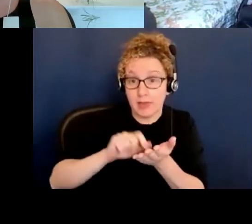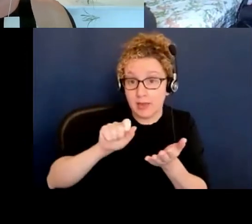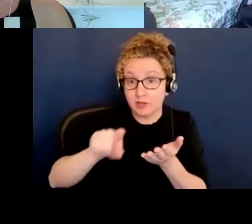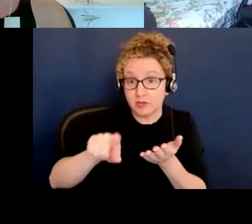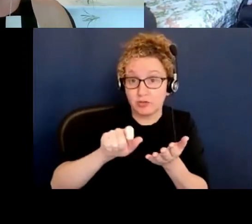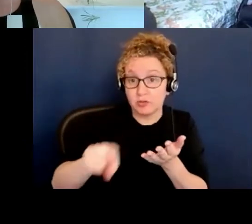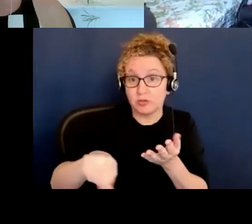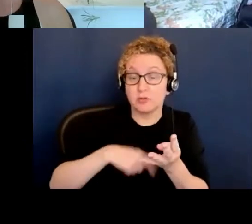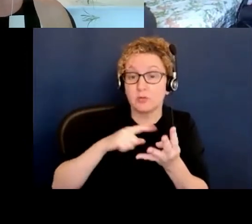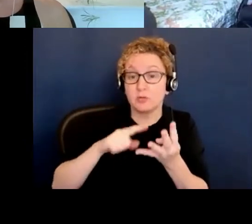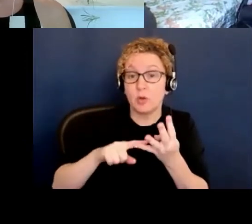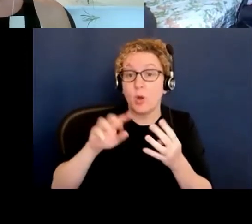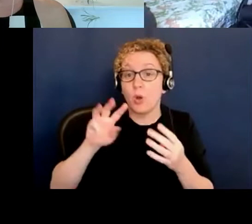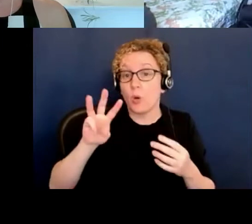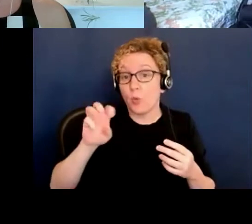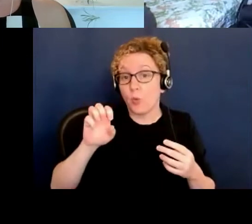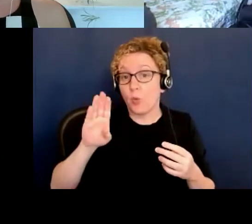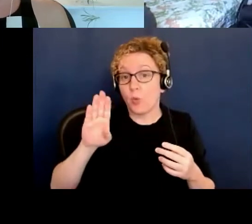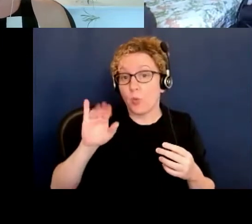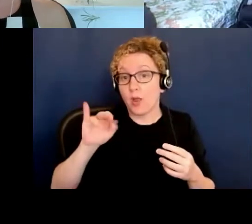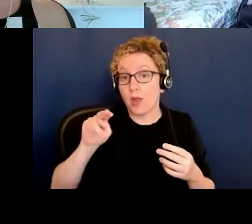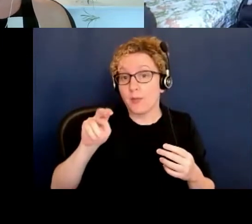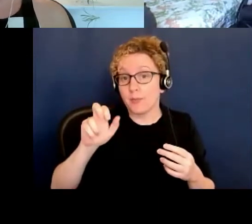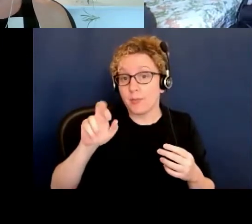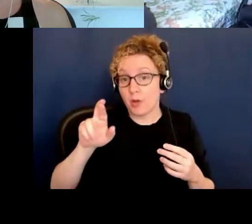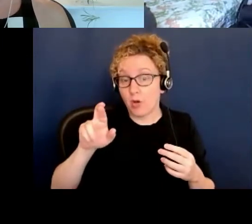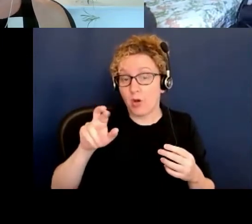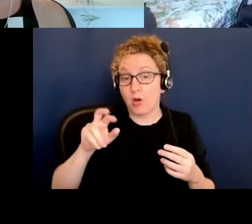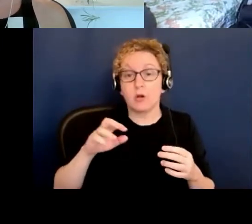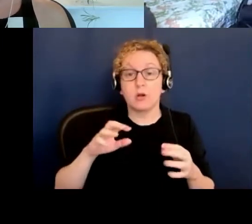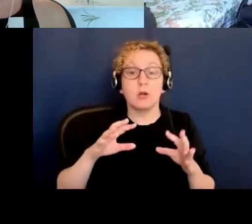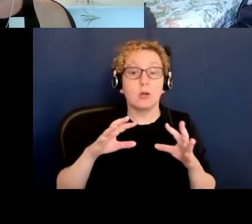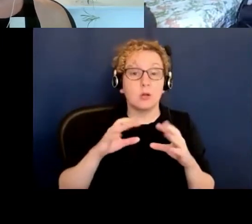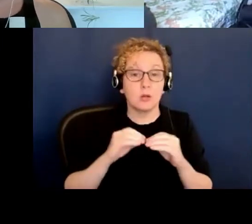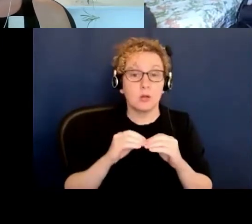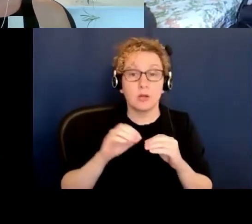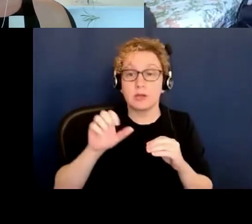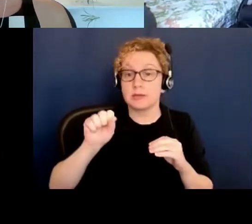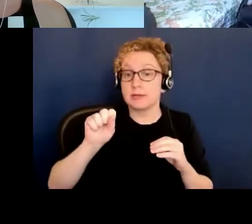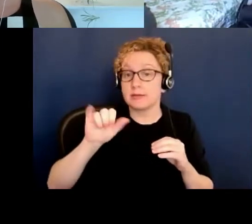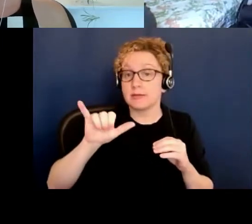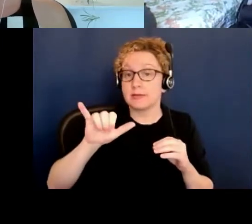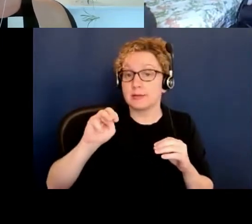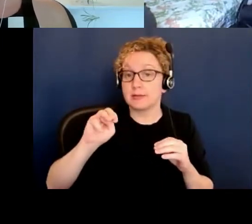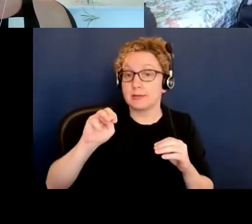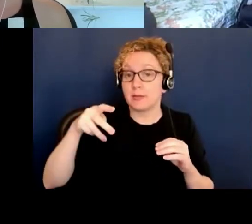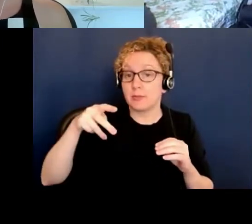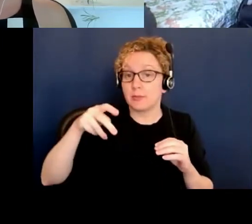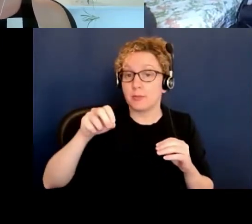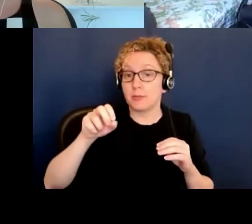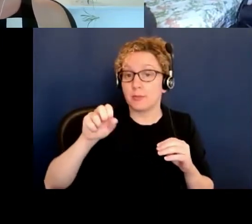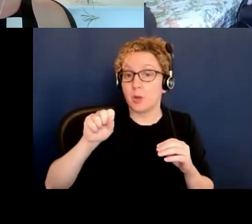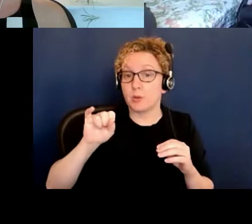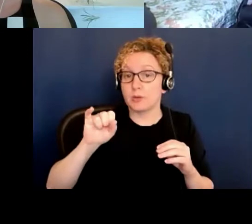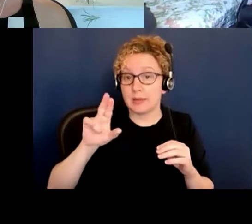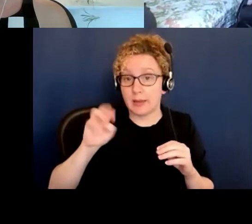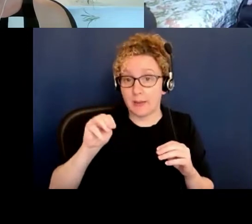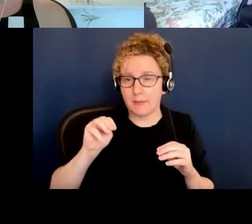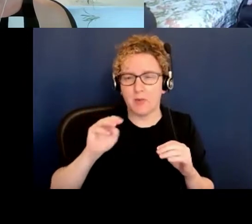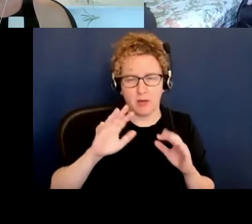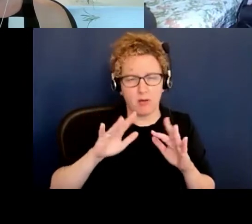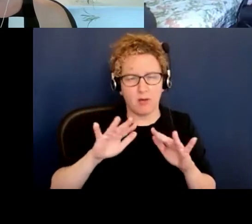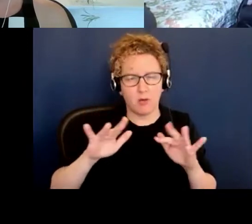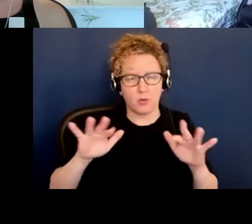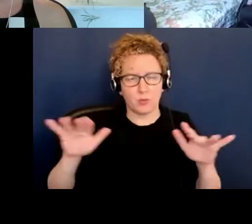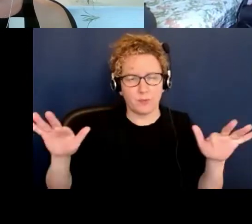symposium, and then under that umbrella of those type of mediums, if it's our webinar, if